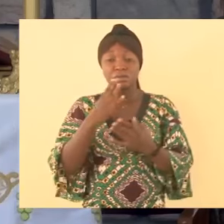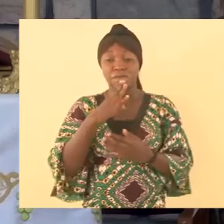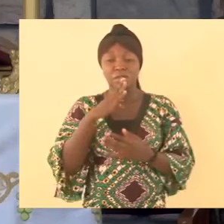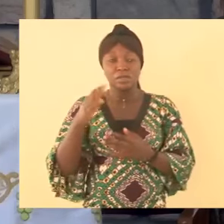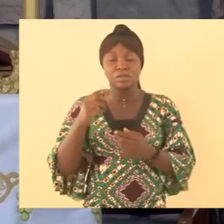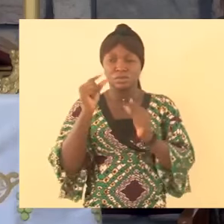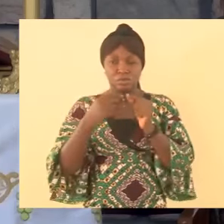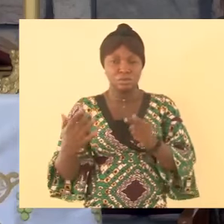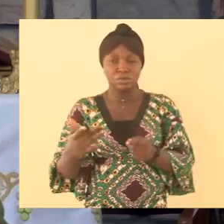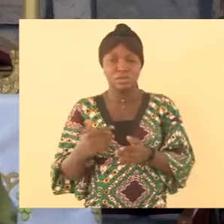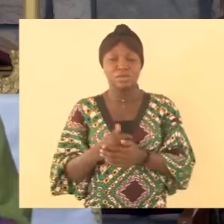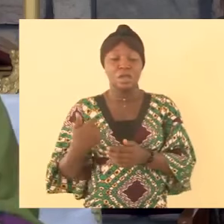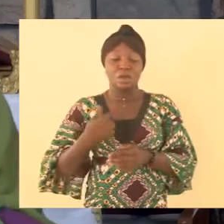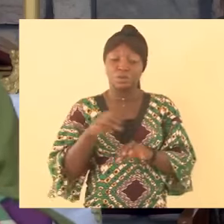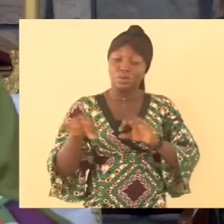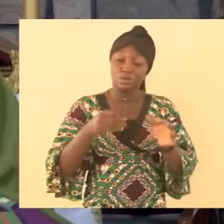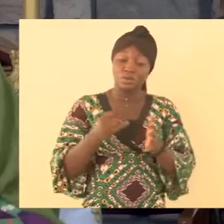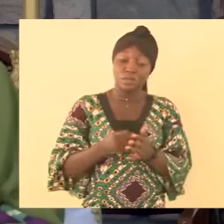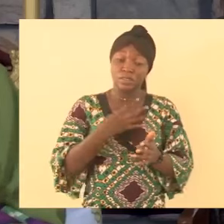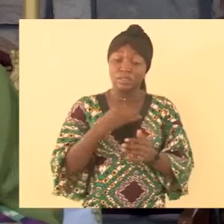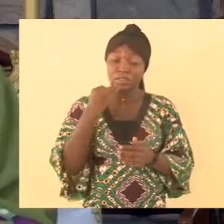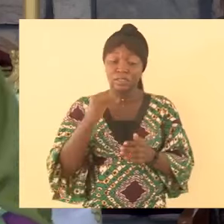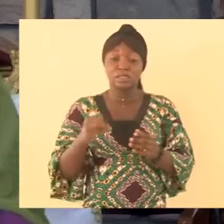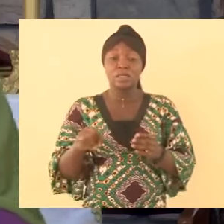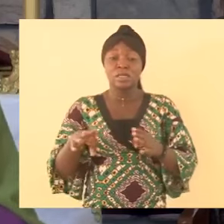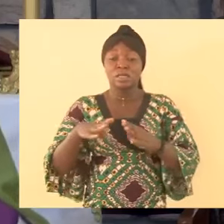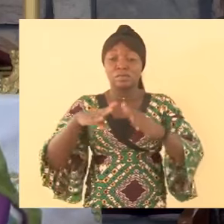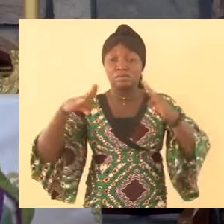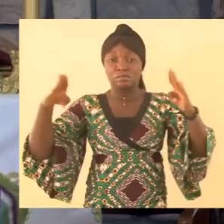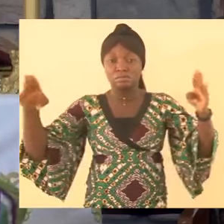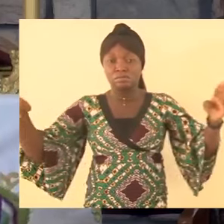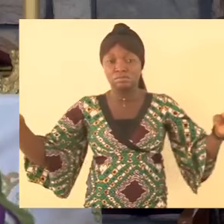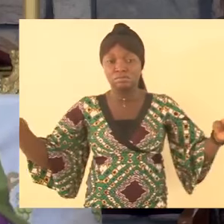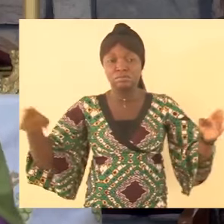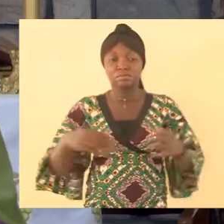risk involved, we do it, and